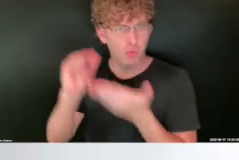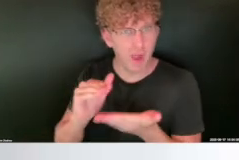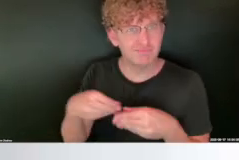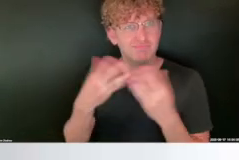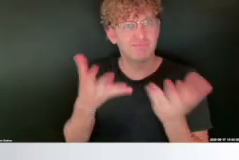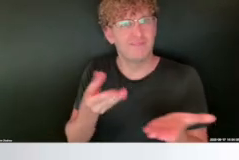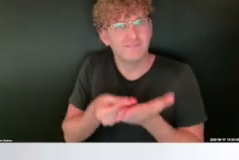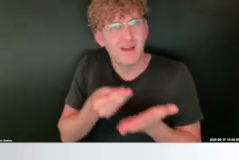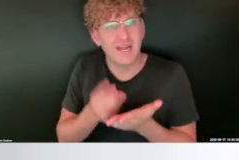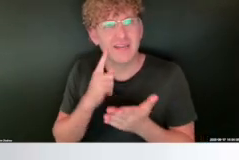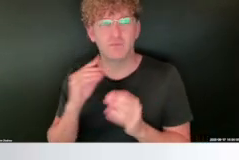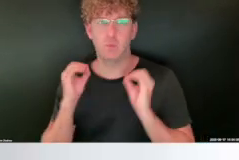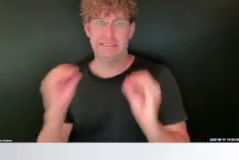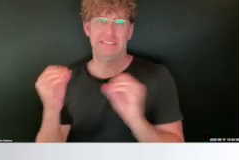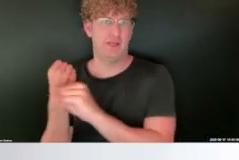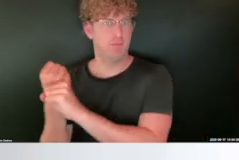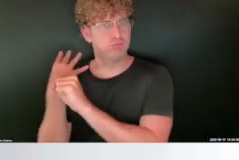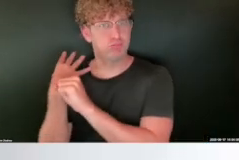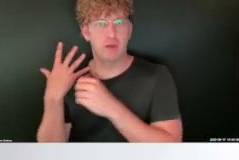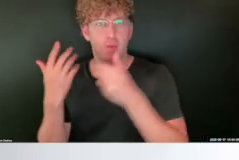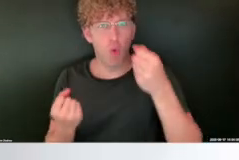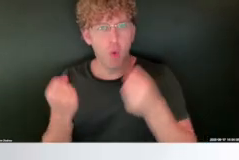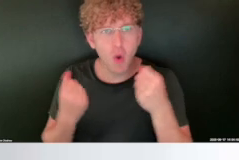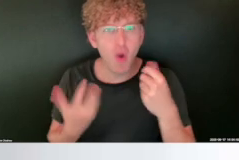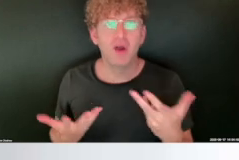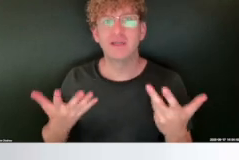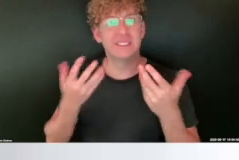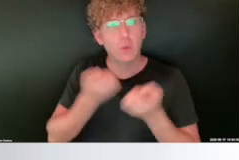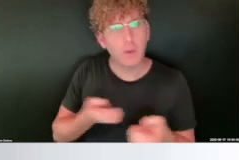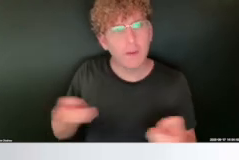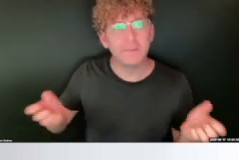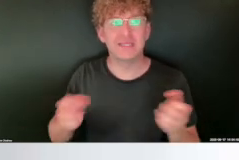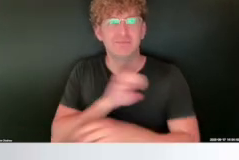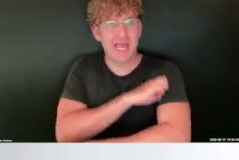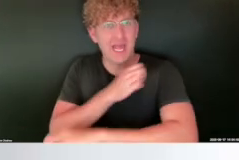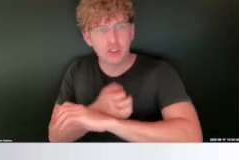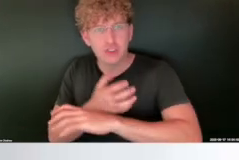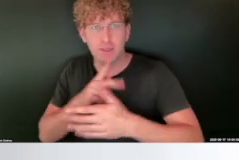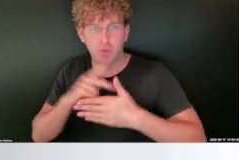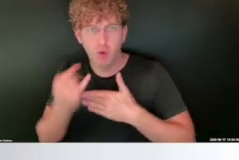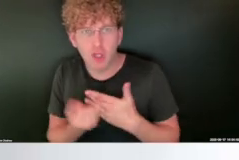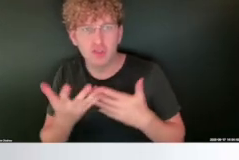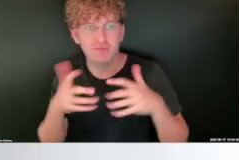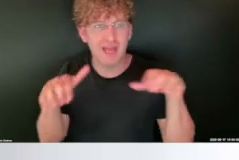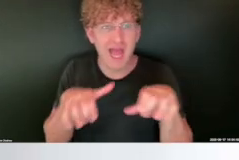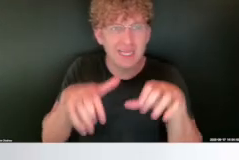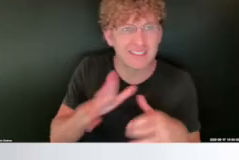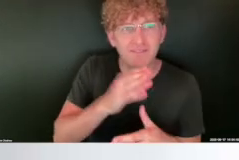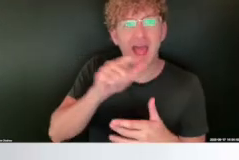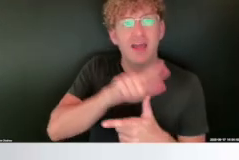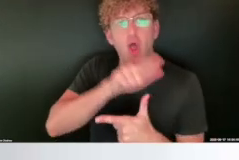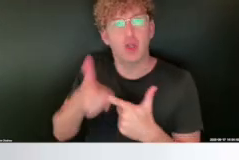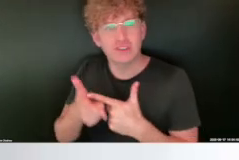planning, education, curriculum, workforce training, and more. Grants are typically $5 to $10